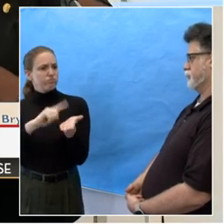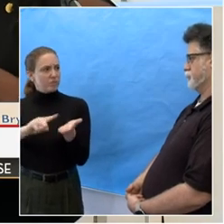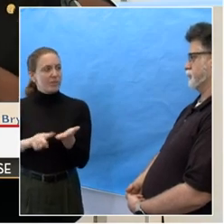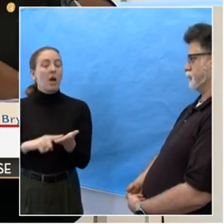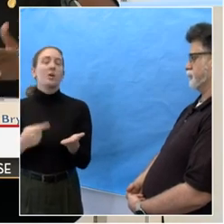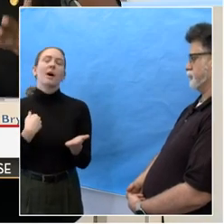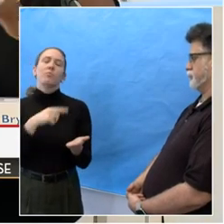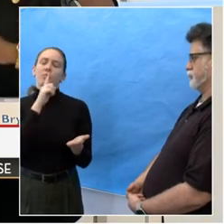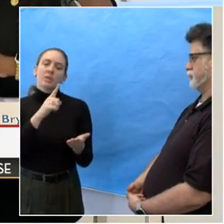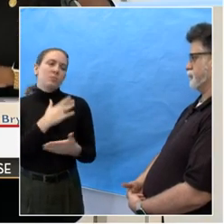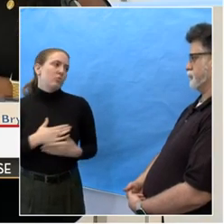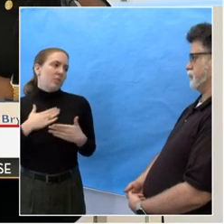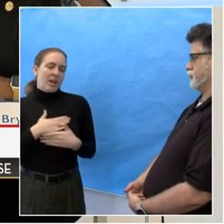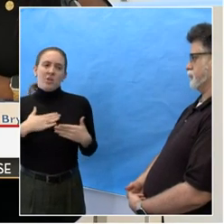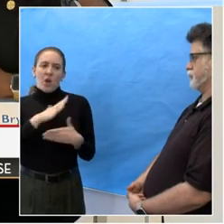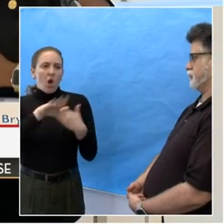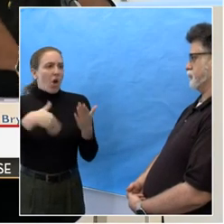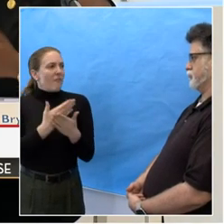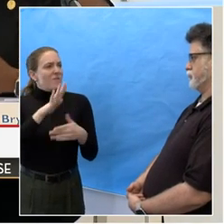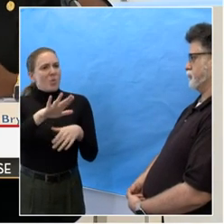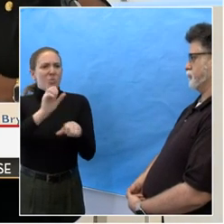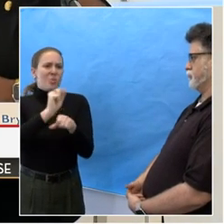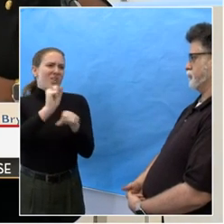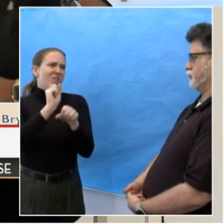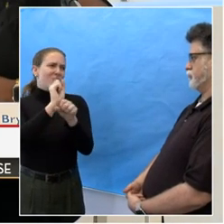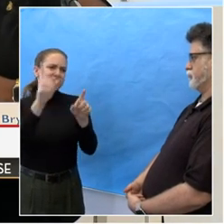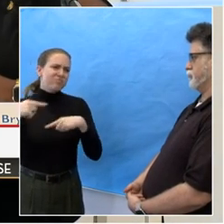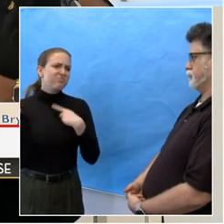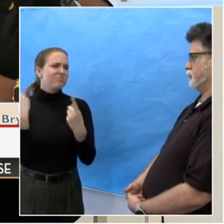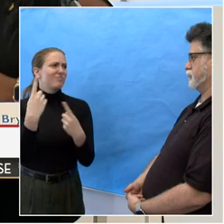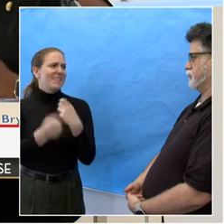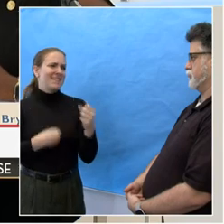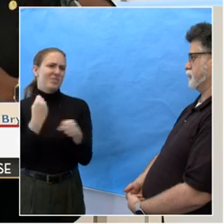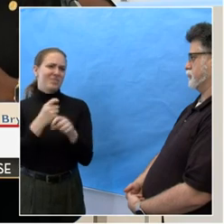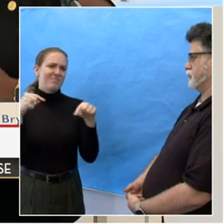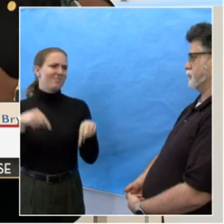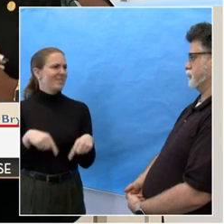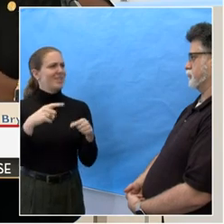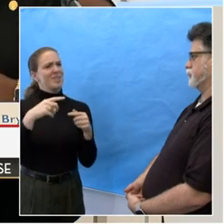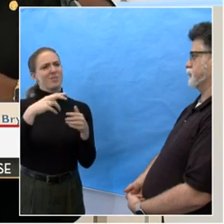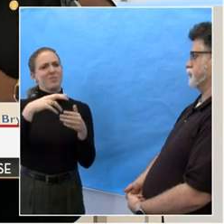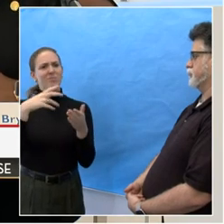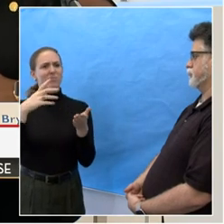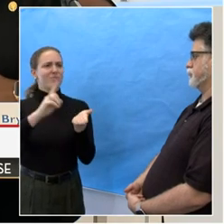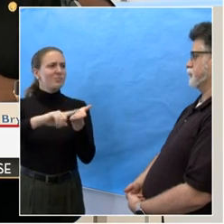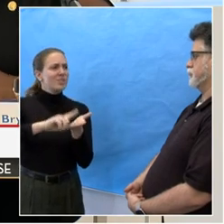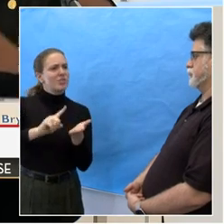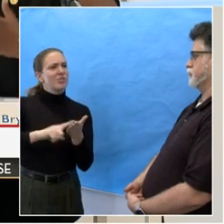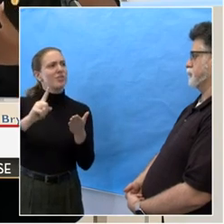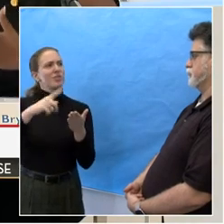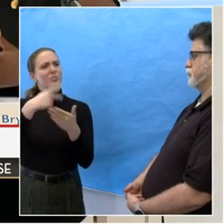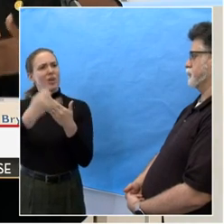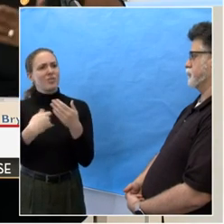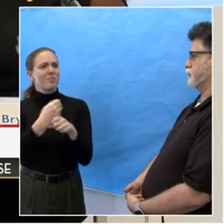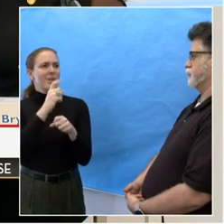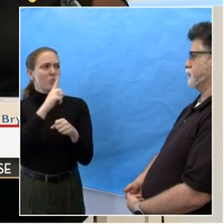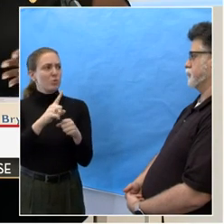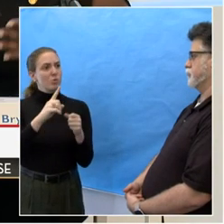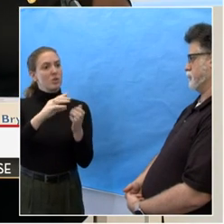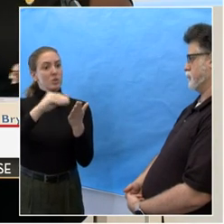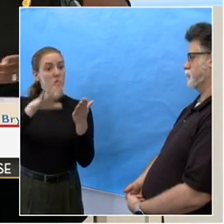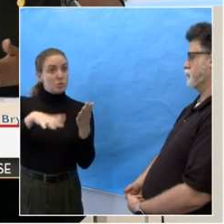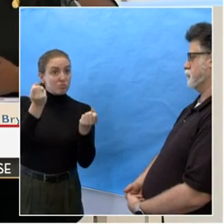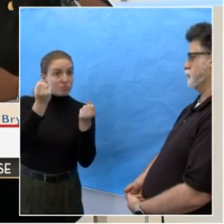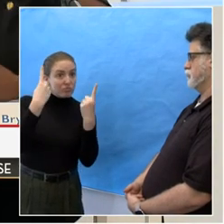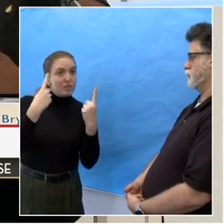all of the work that came in throughout these past few years to ensure that our students are getting it and our teachers feel comfortable